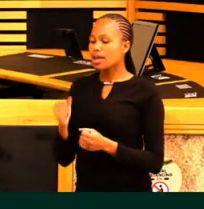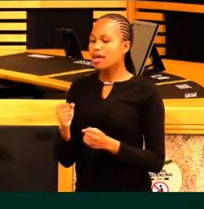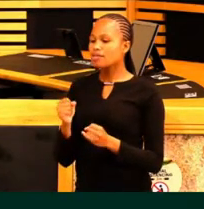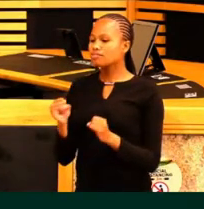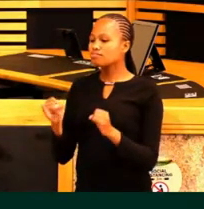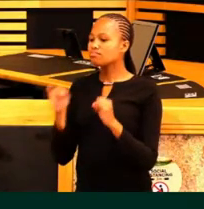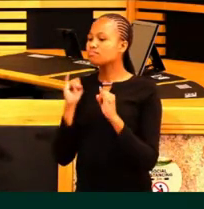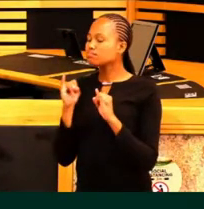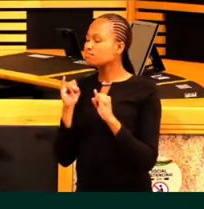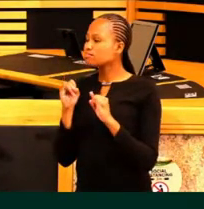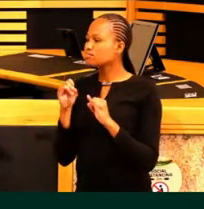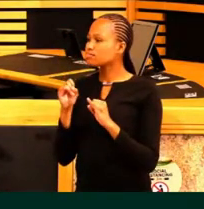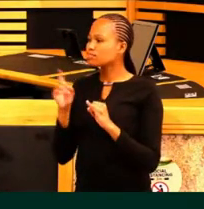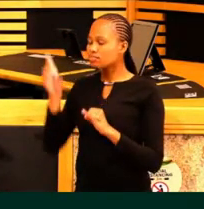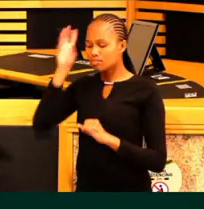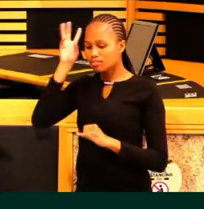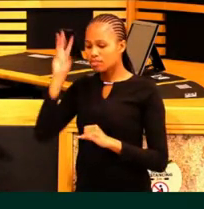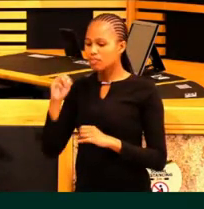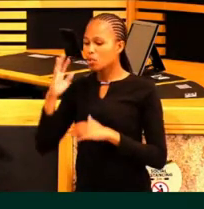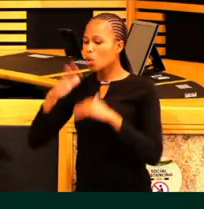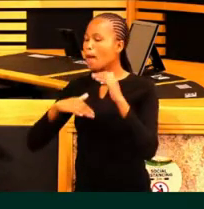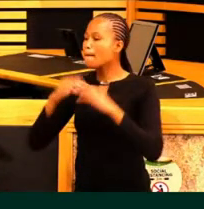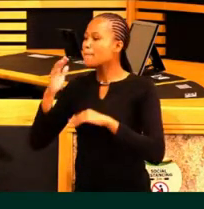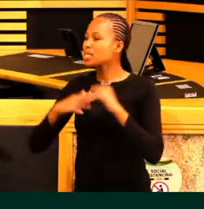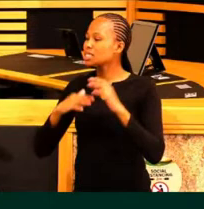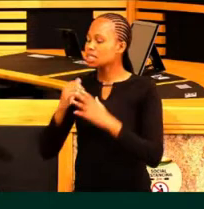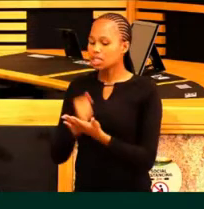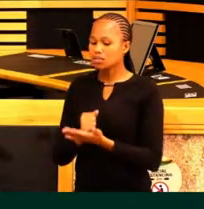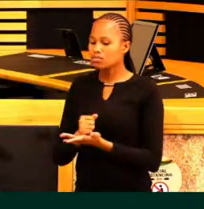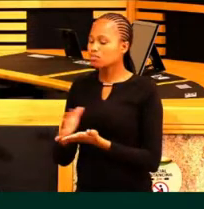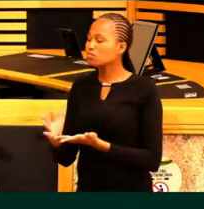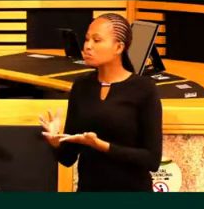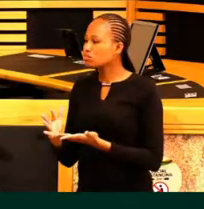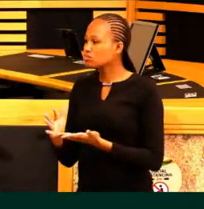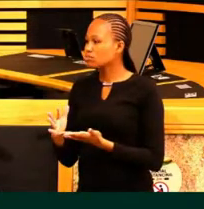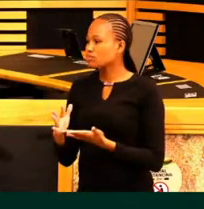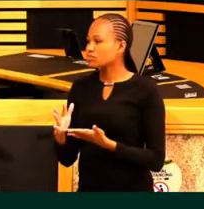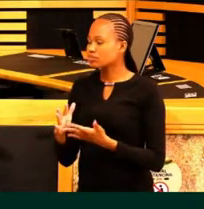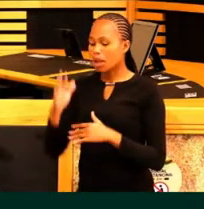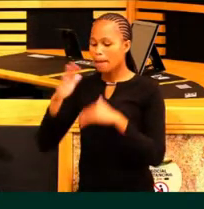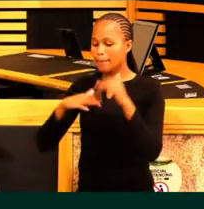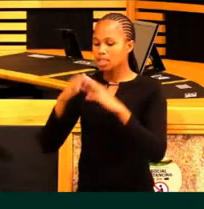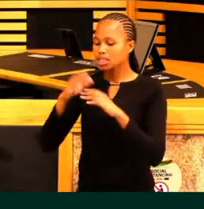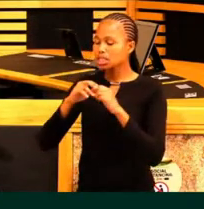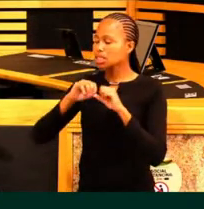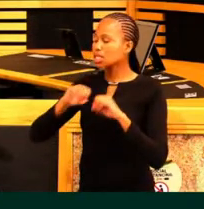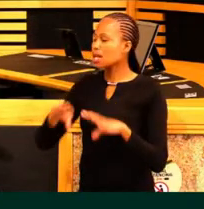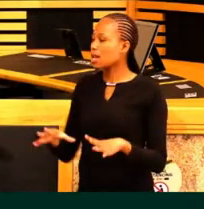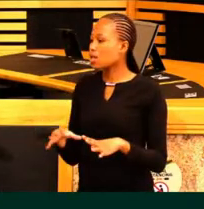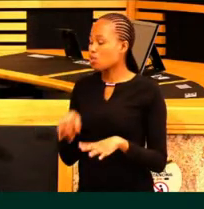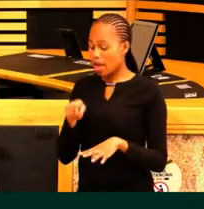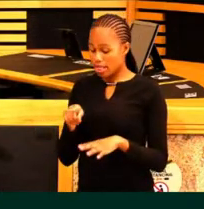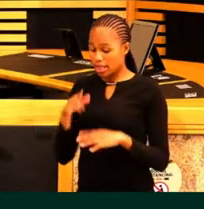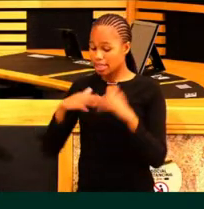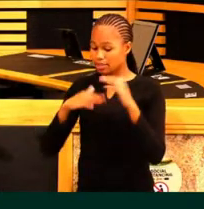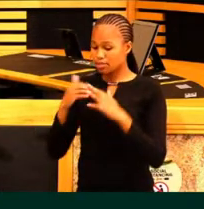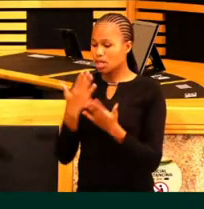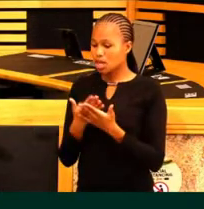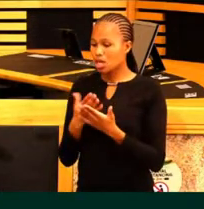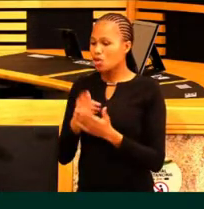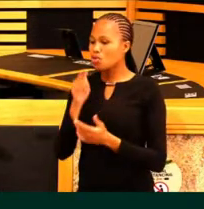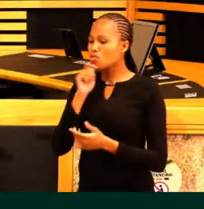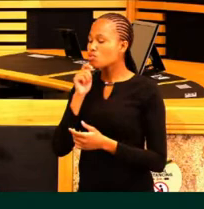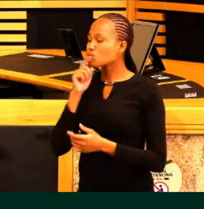the match of buildings collapsing and buildings being abandoned those buildings can be used for a residential